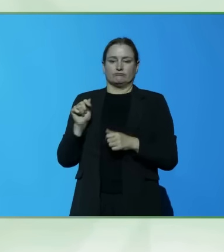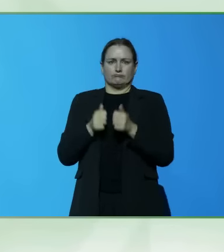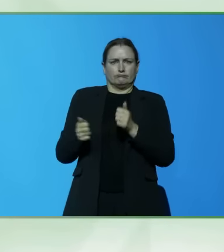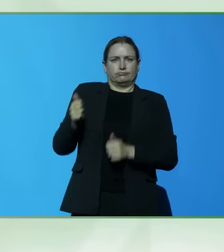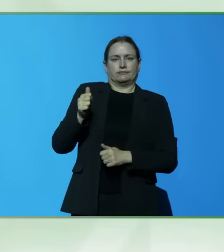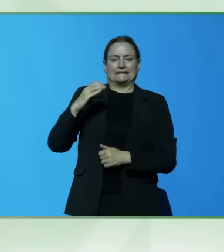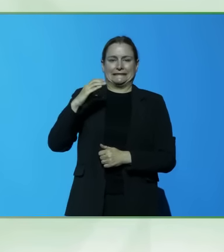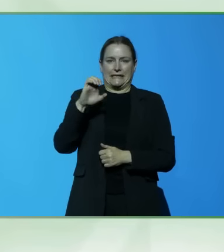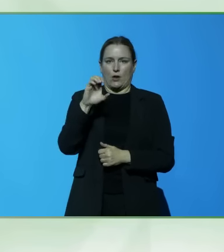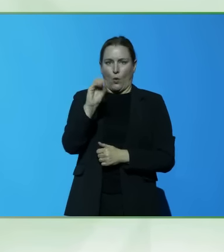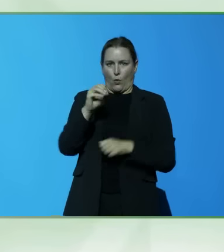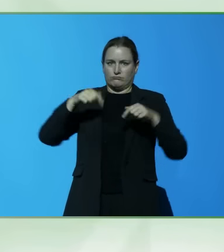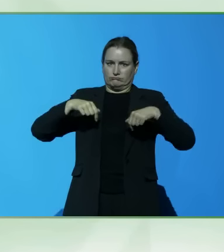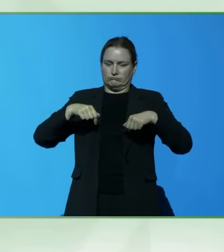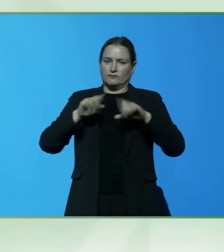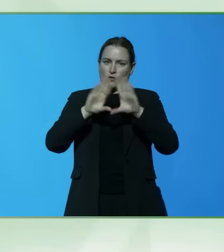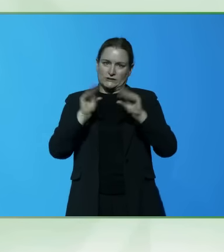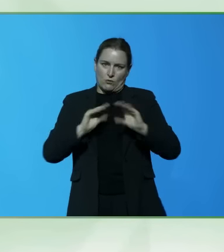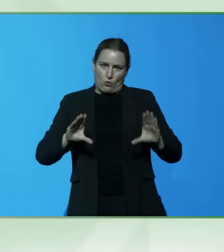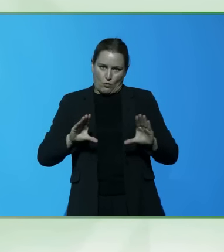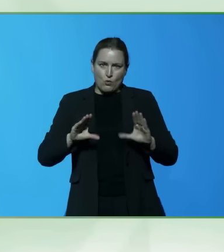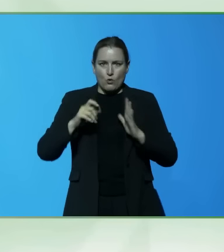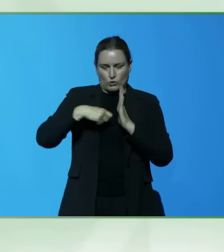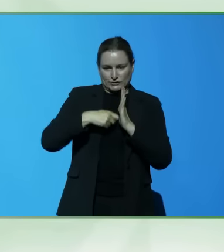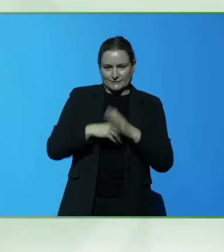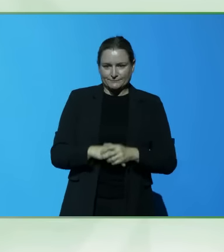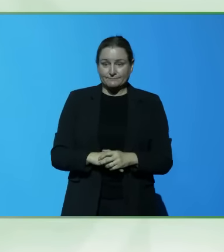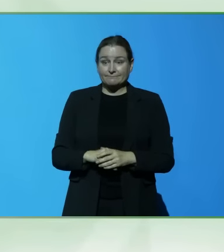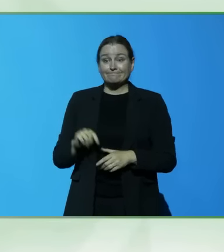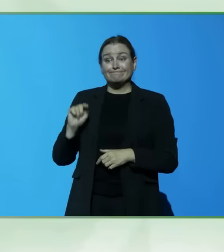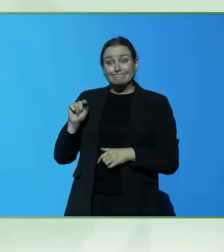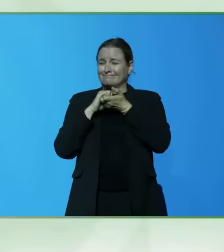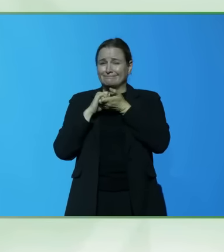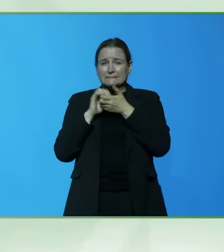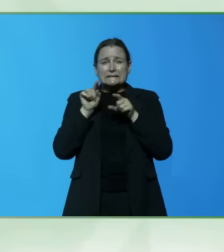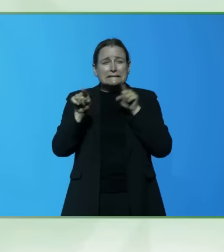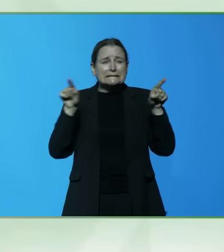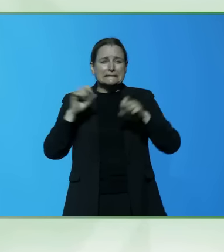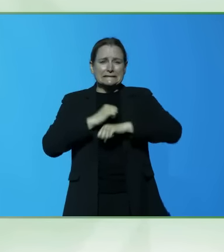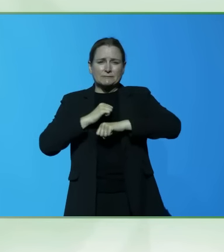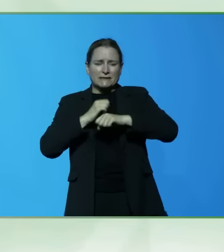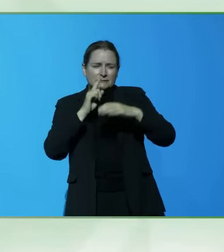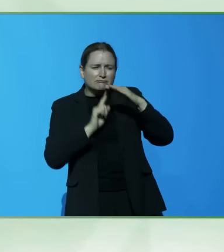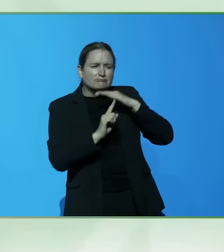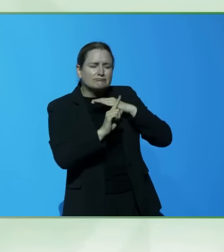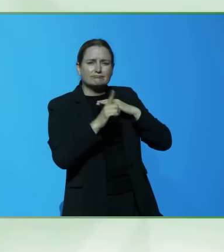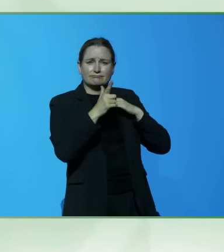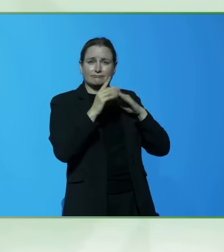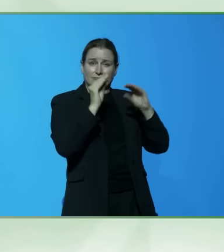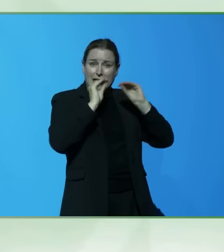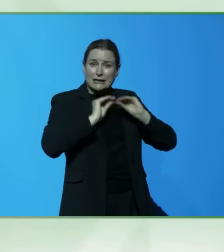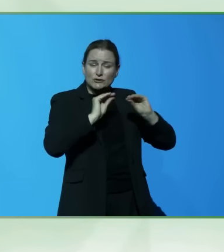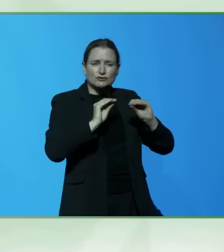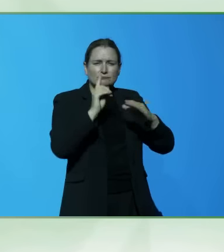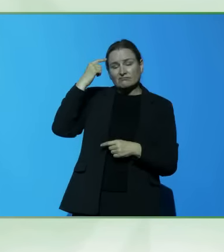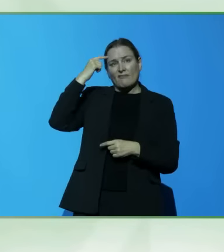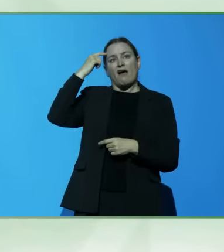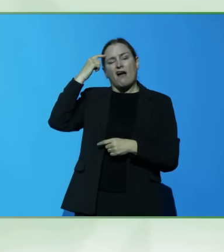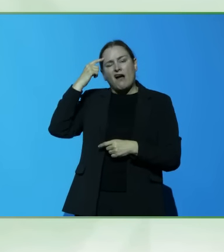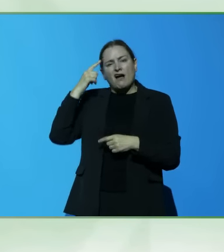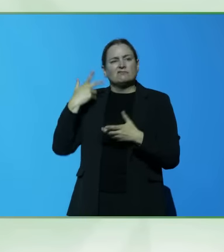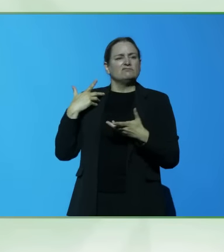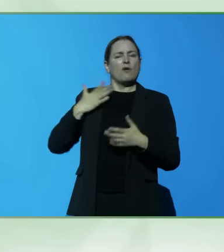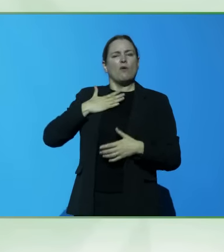18 make inclusion possible. This print in technology and in our